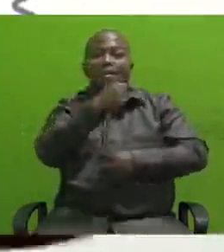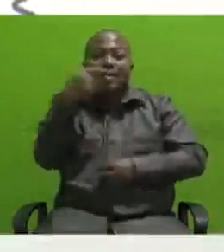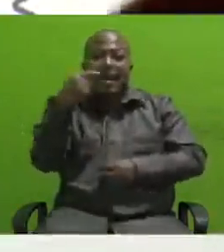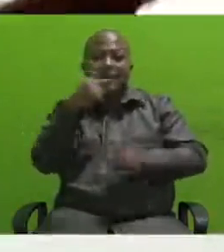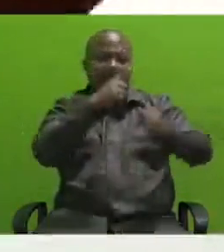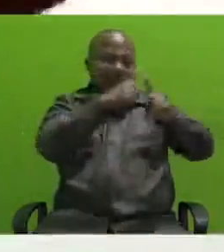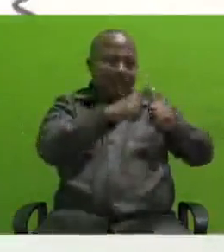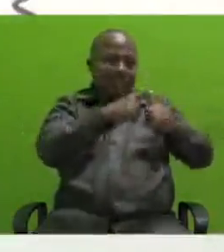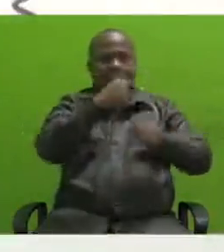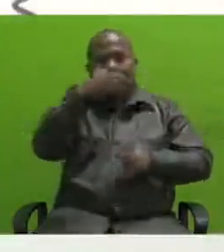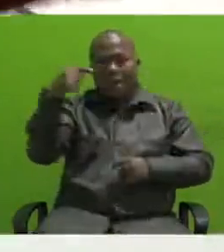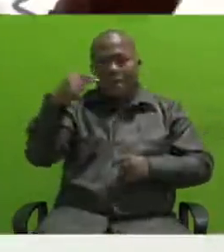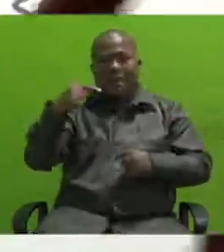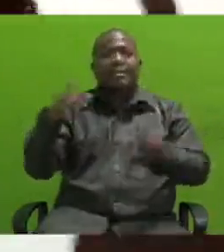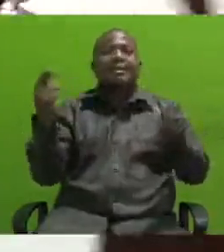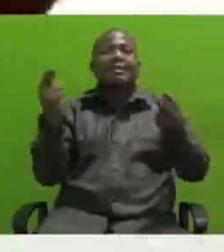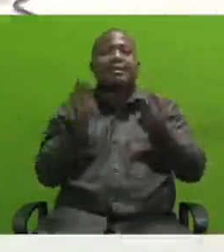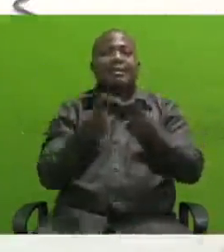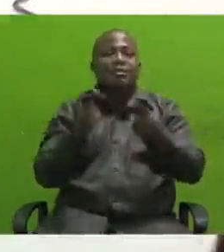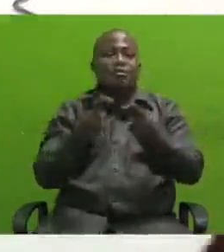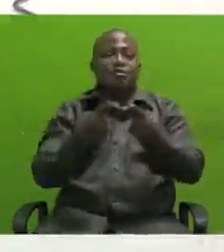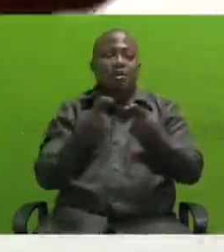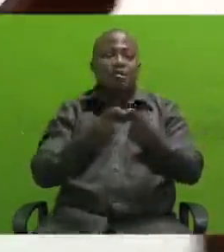plus minus, that is